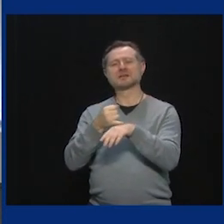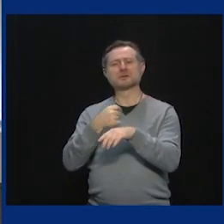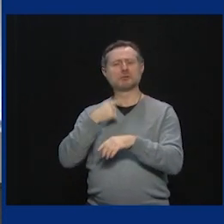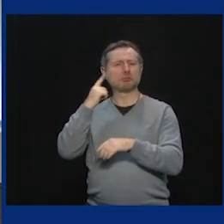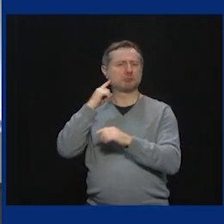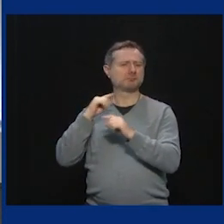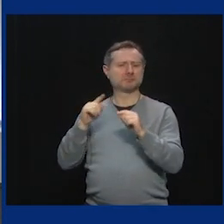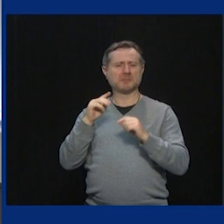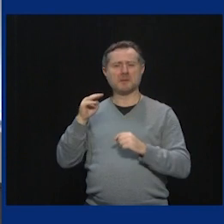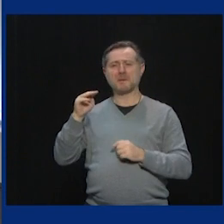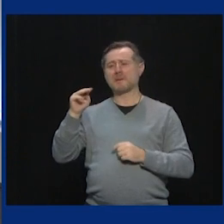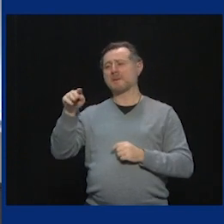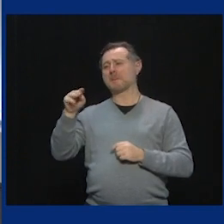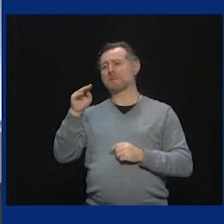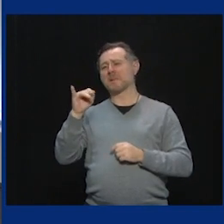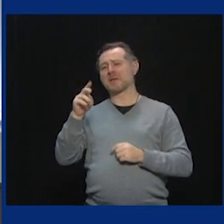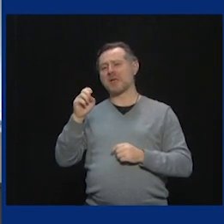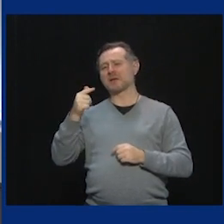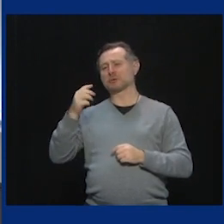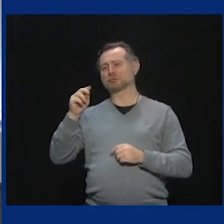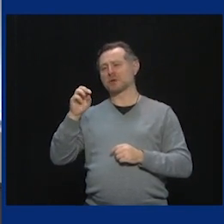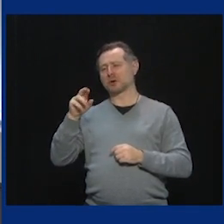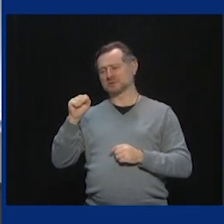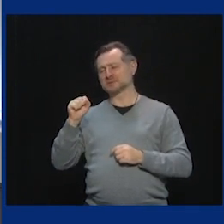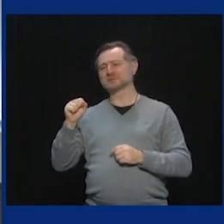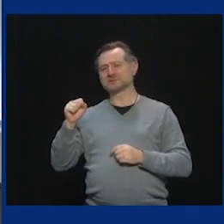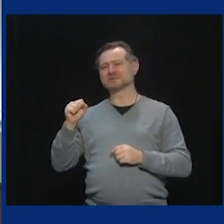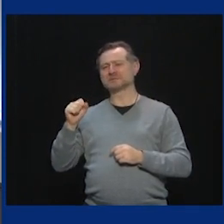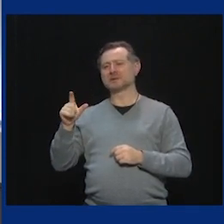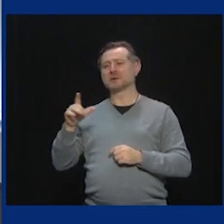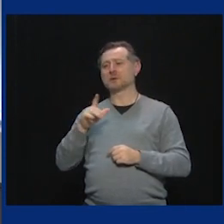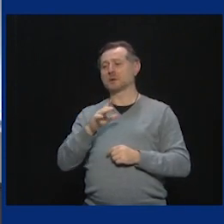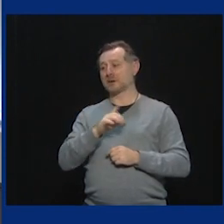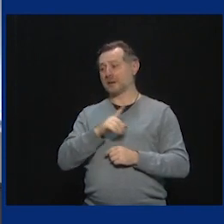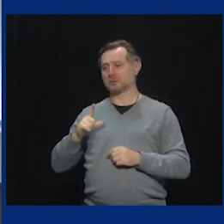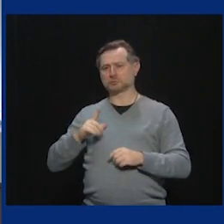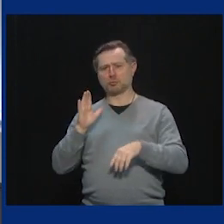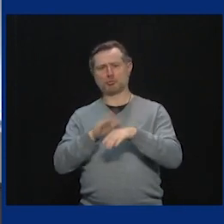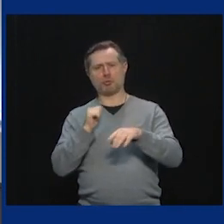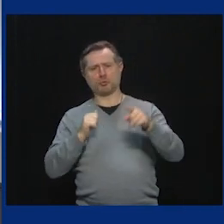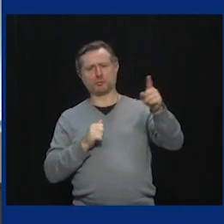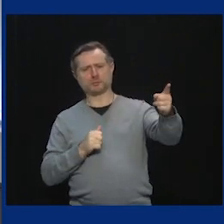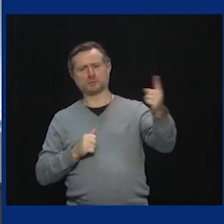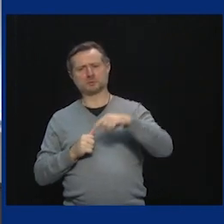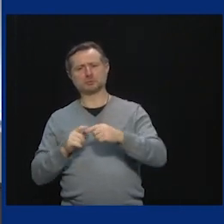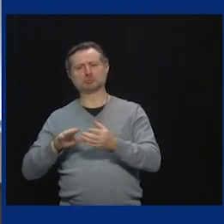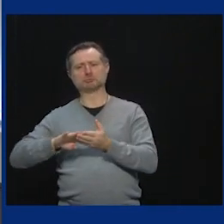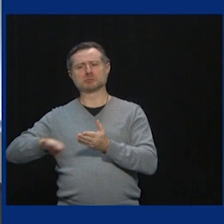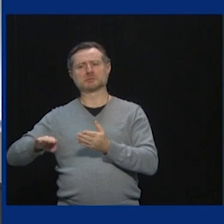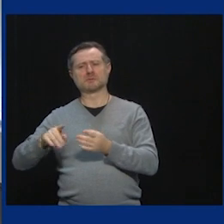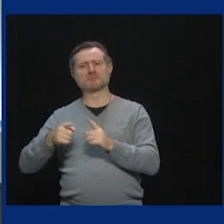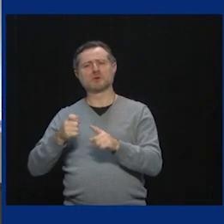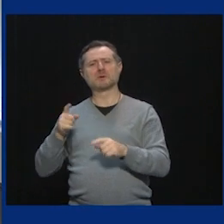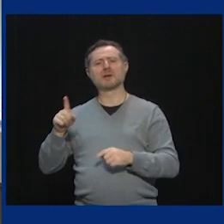legislators are calling on you to immediately release another 164 inmates